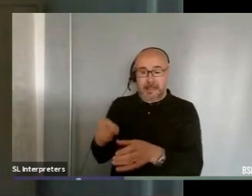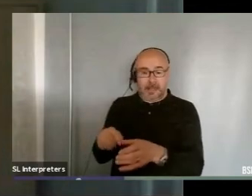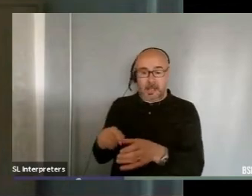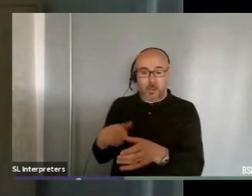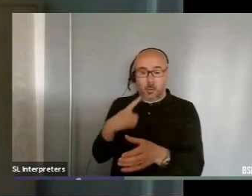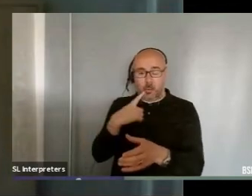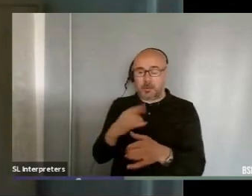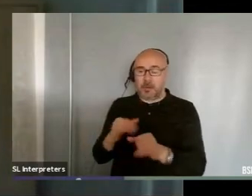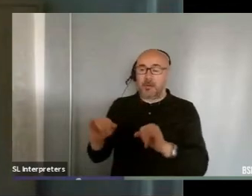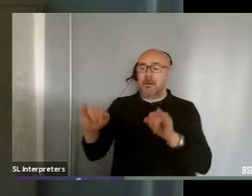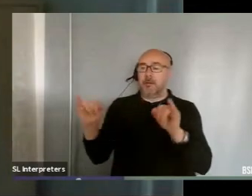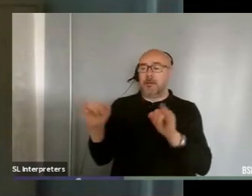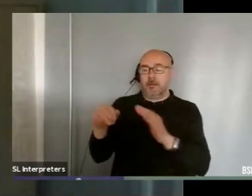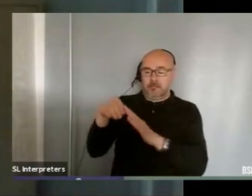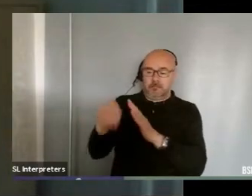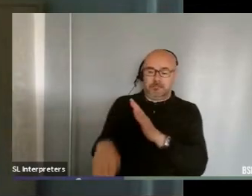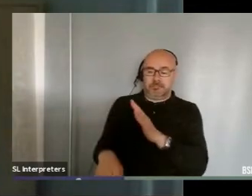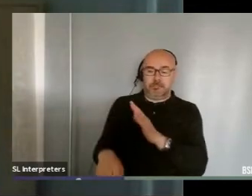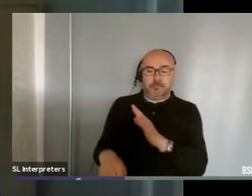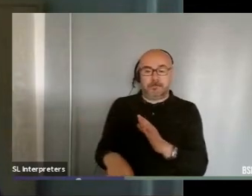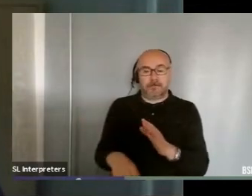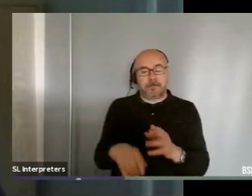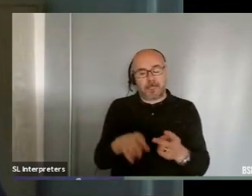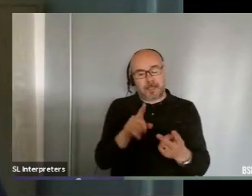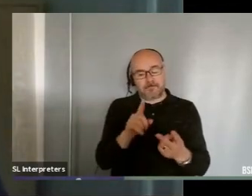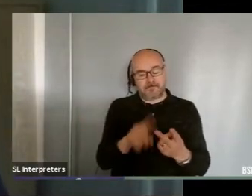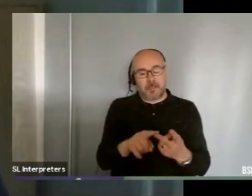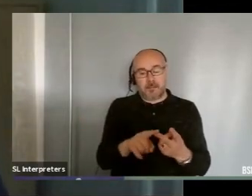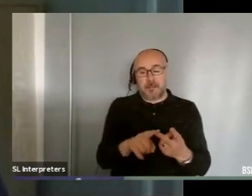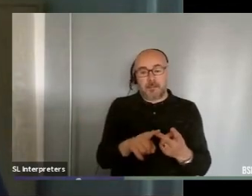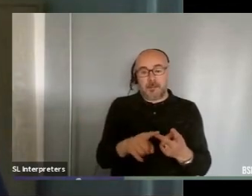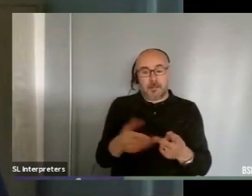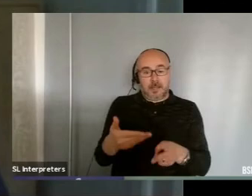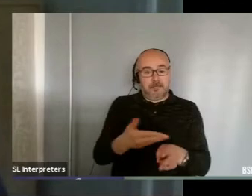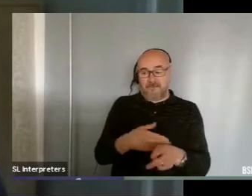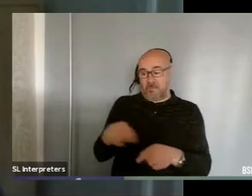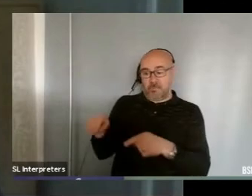we need is something even before that. I mean, we're going to have to, think about,